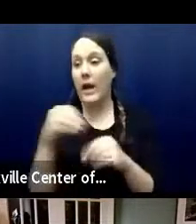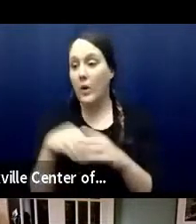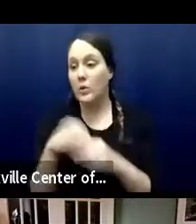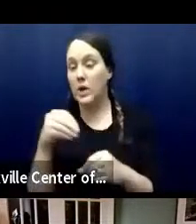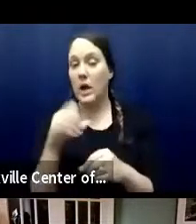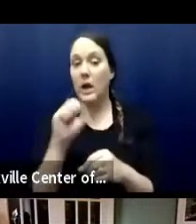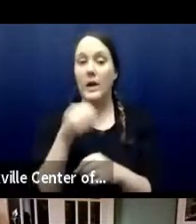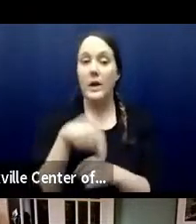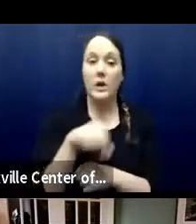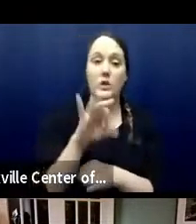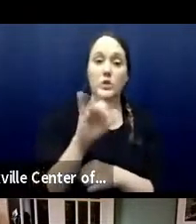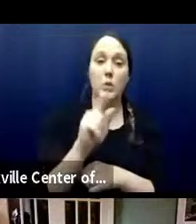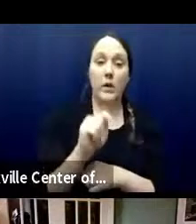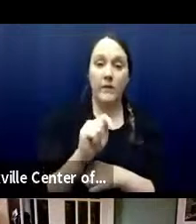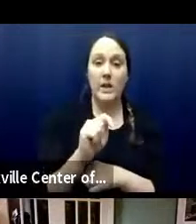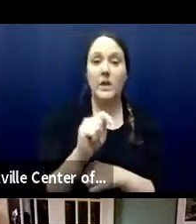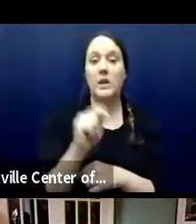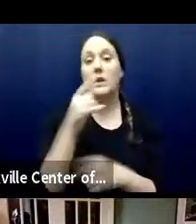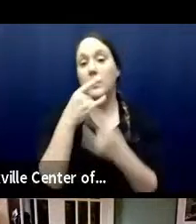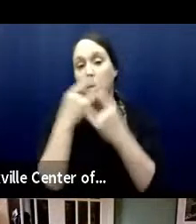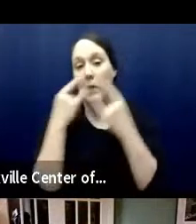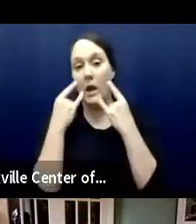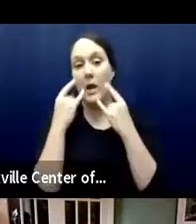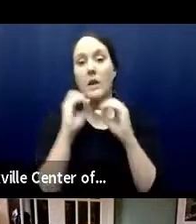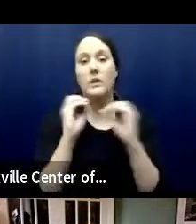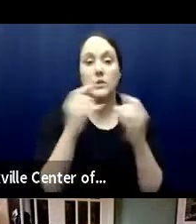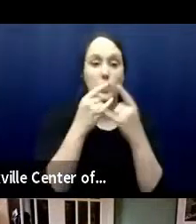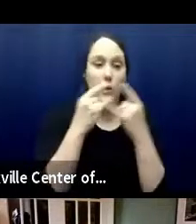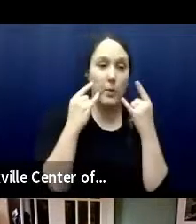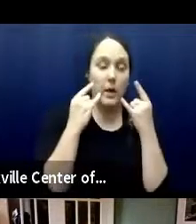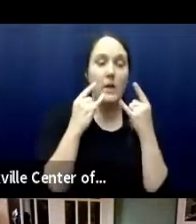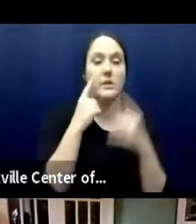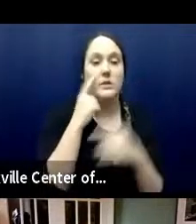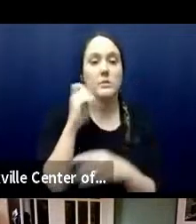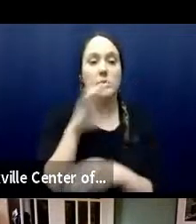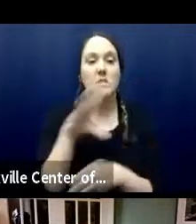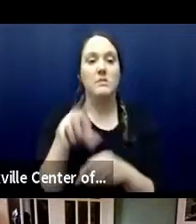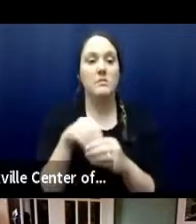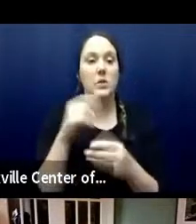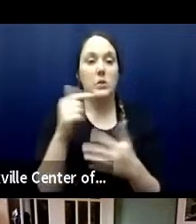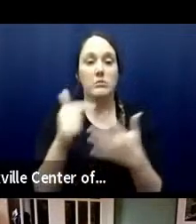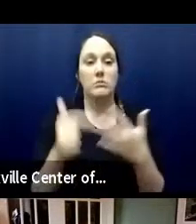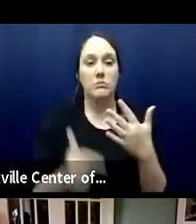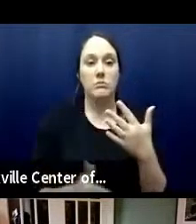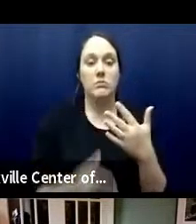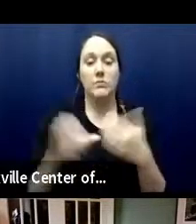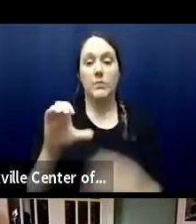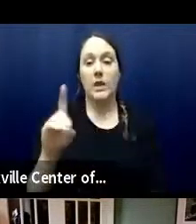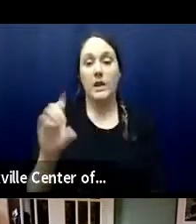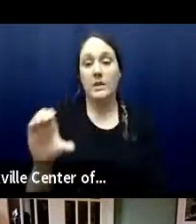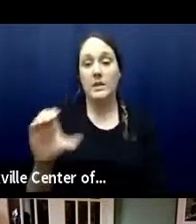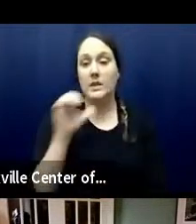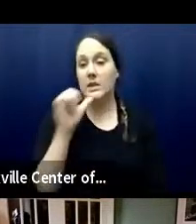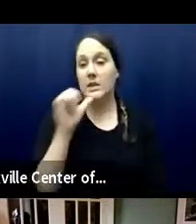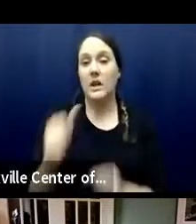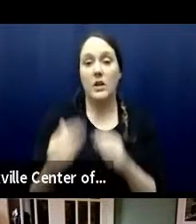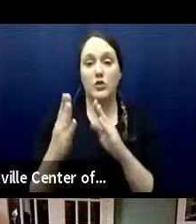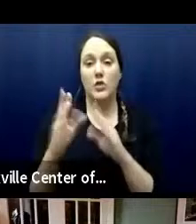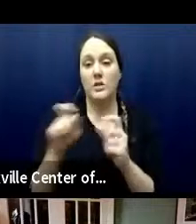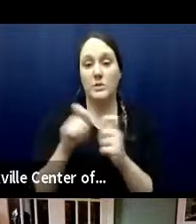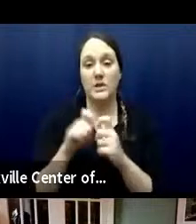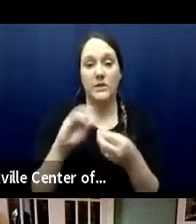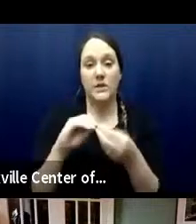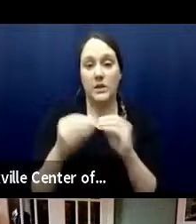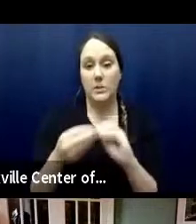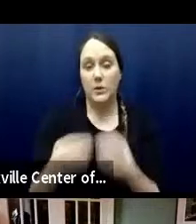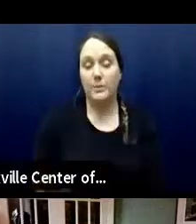mask, no mask, all that sort of stuff, because that takes into account all those factors, because the CDC, again, does not address the specific